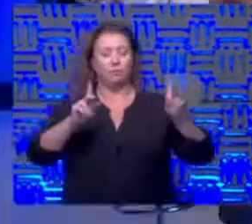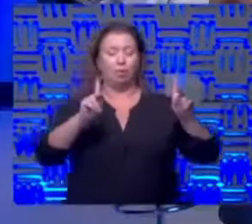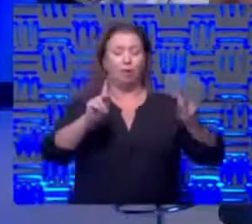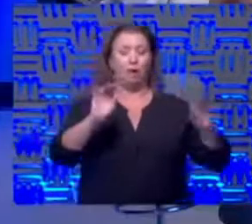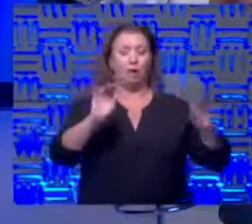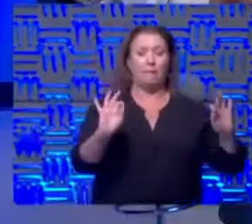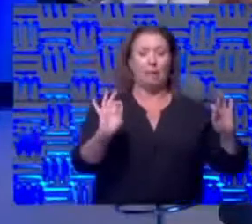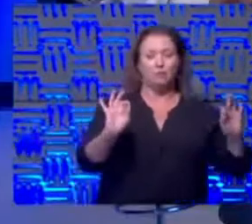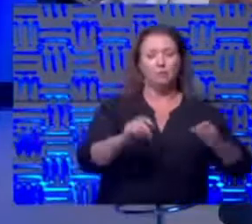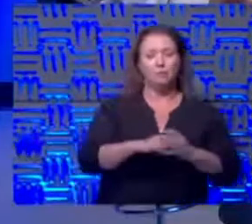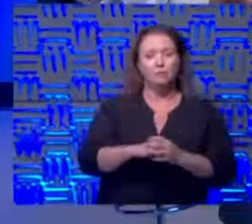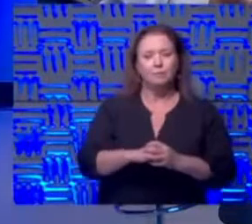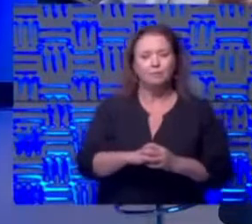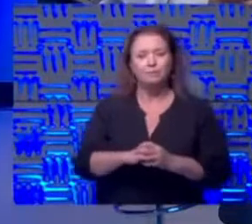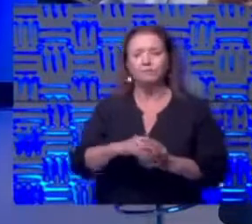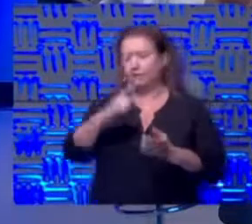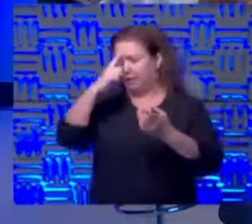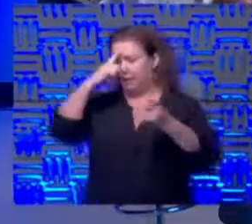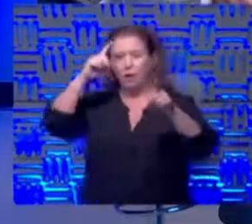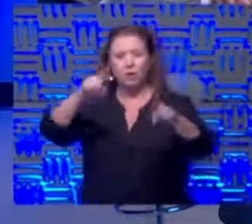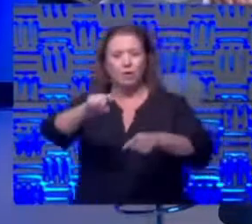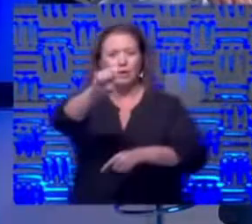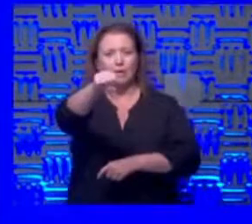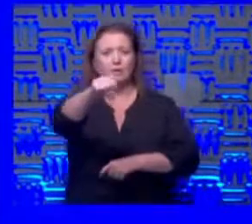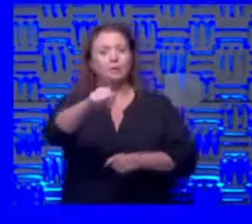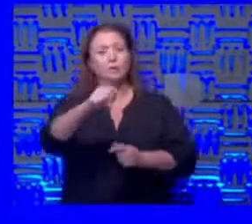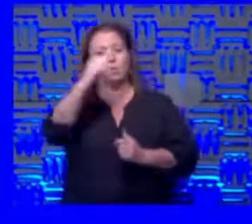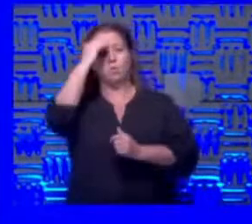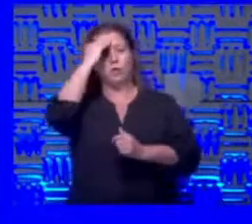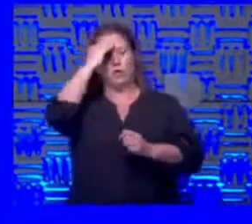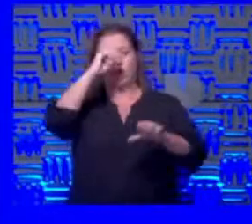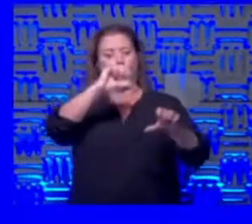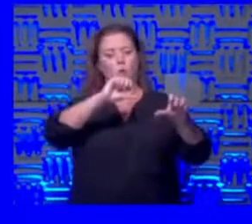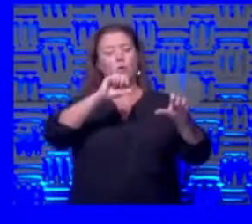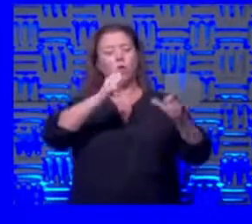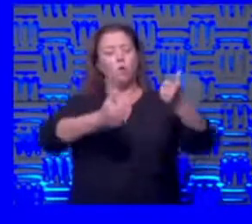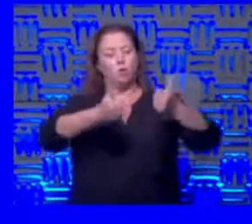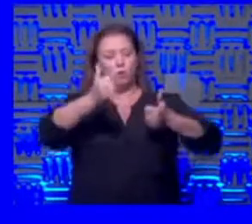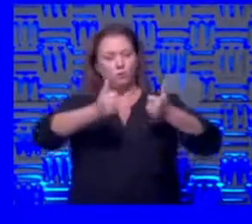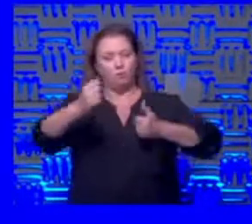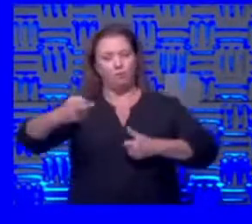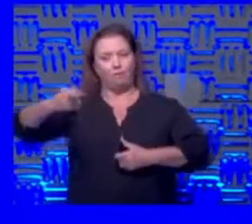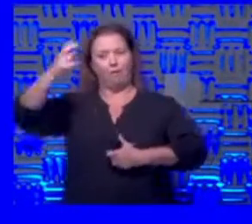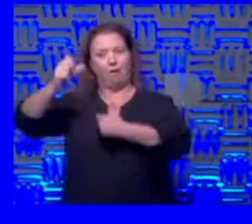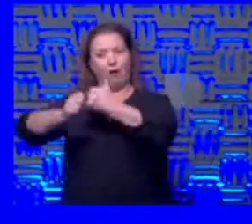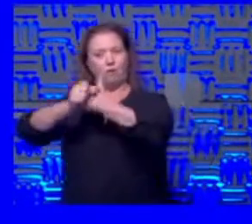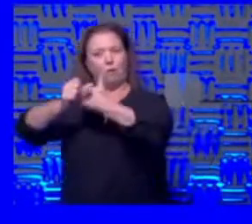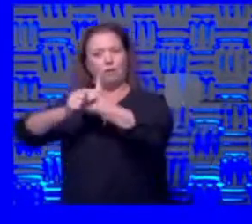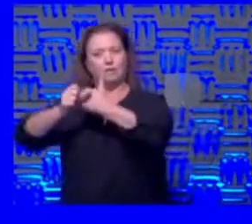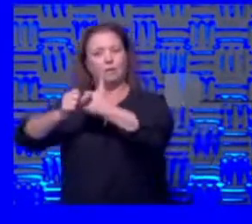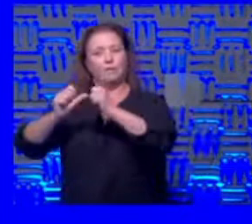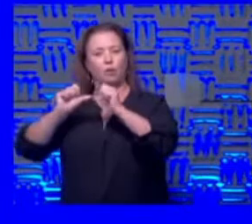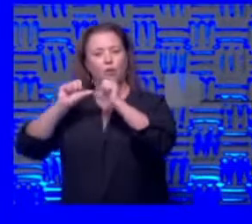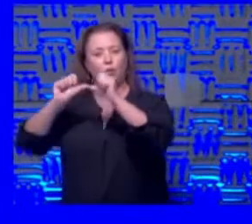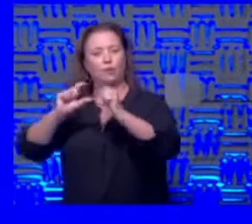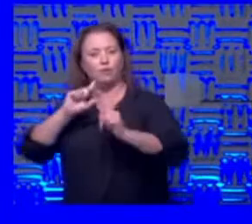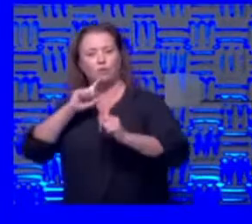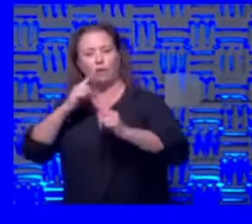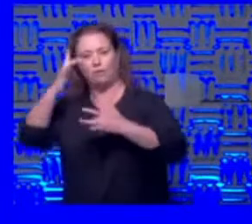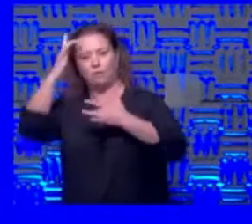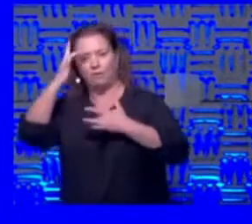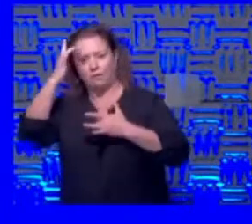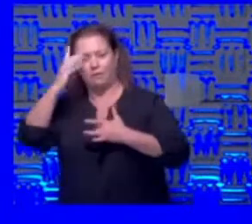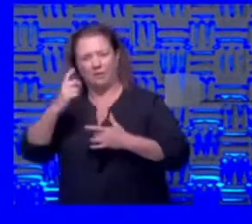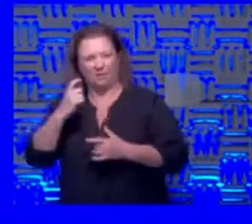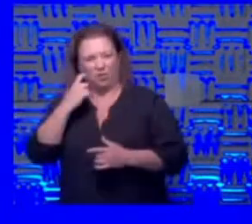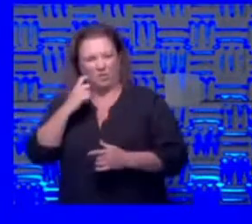Yeah, I agree, absolutely. We know which ones are more higher risk for progressing to critical illness, and that is, as you